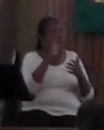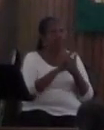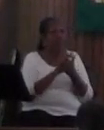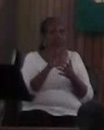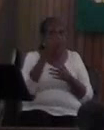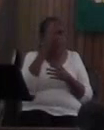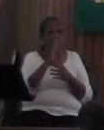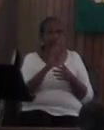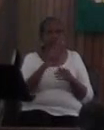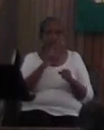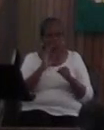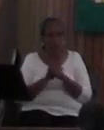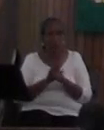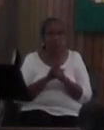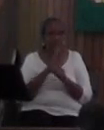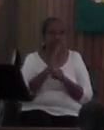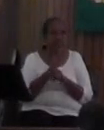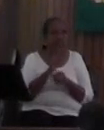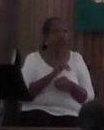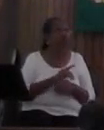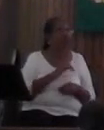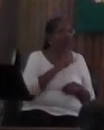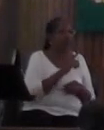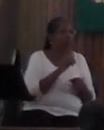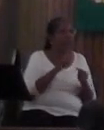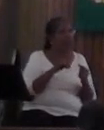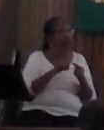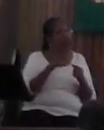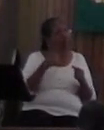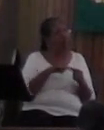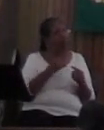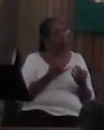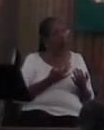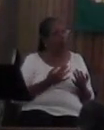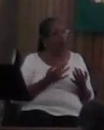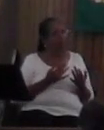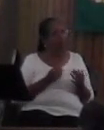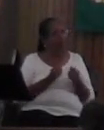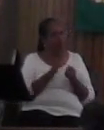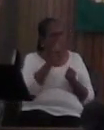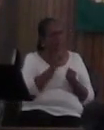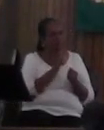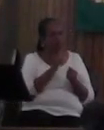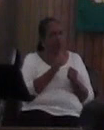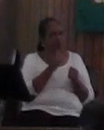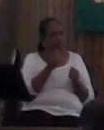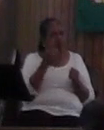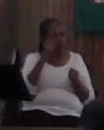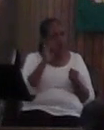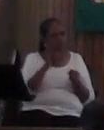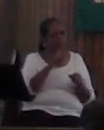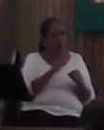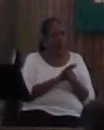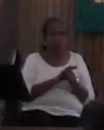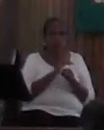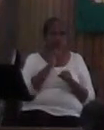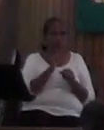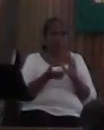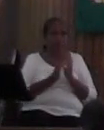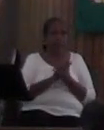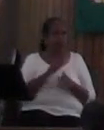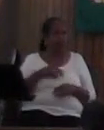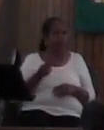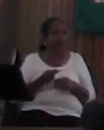is real, then we will wait patiently for it. We won't get upset. We won't